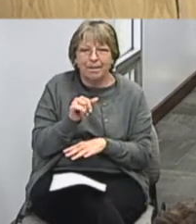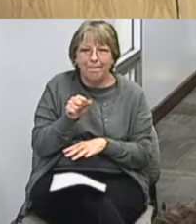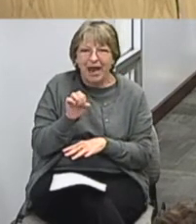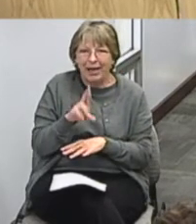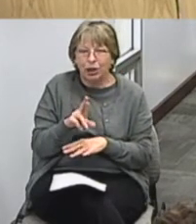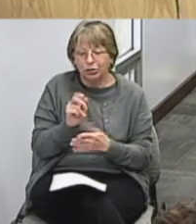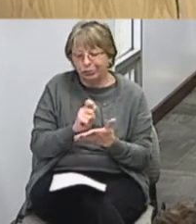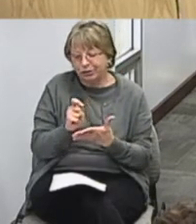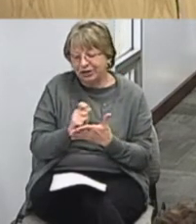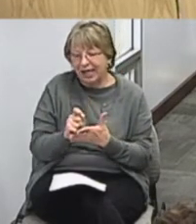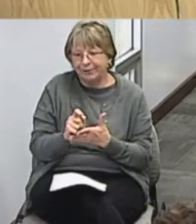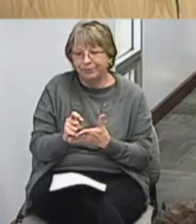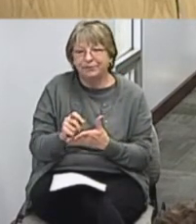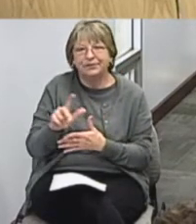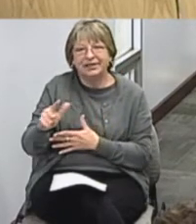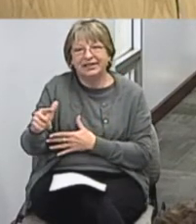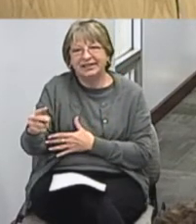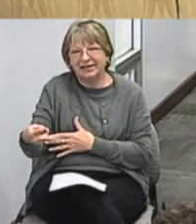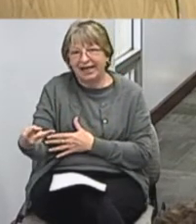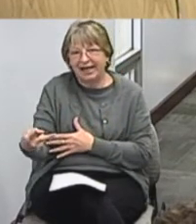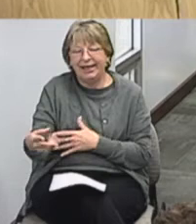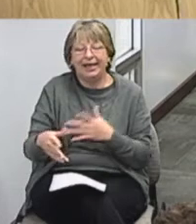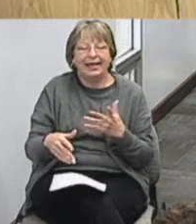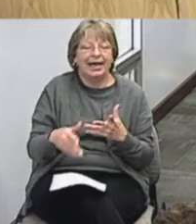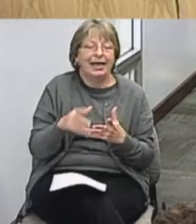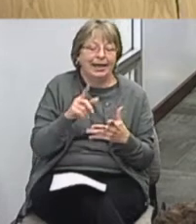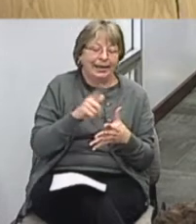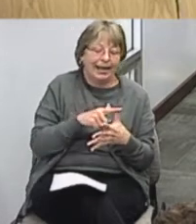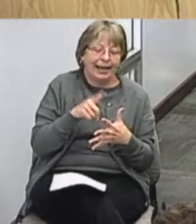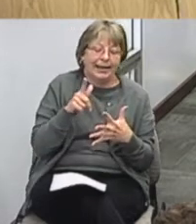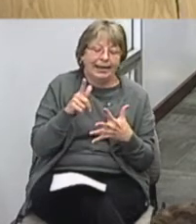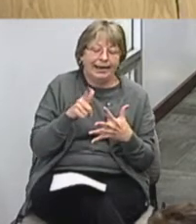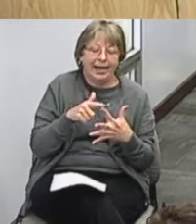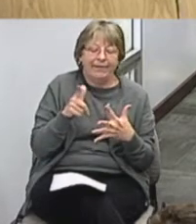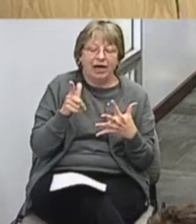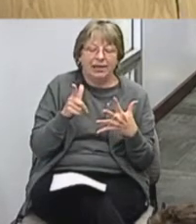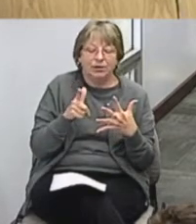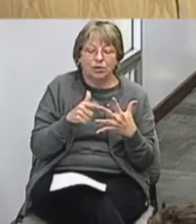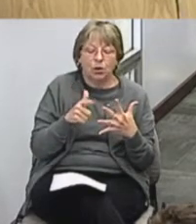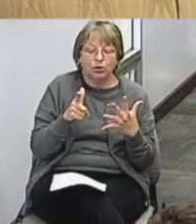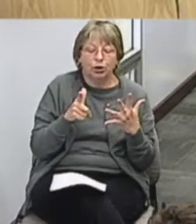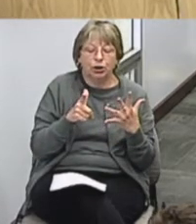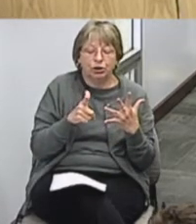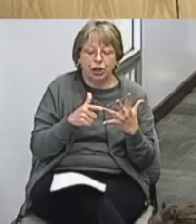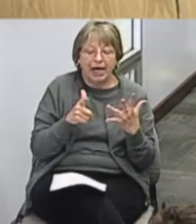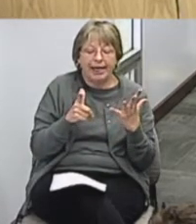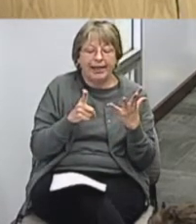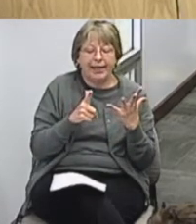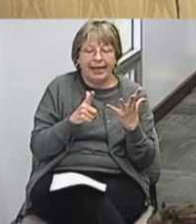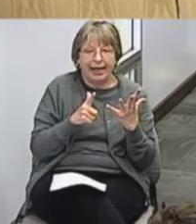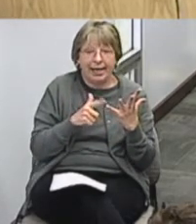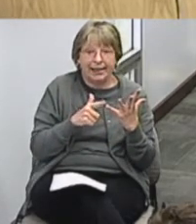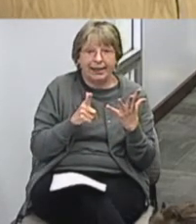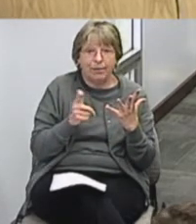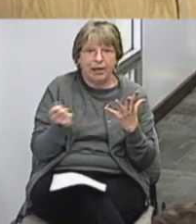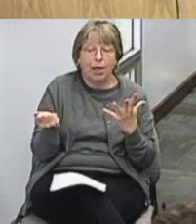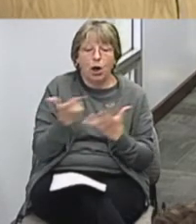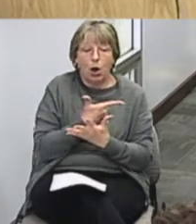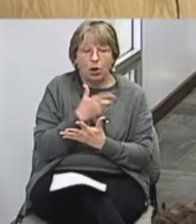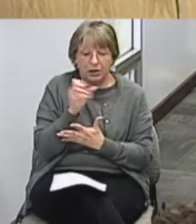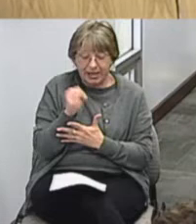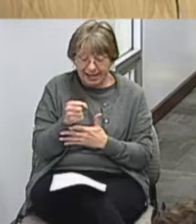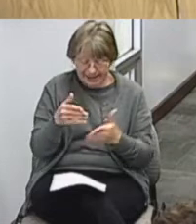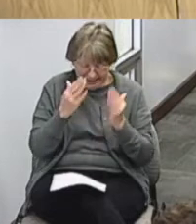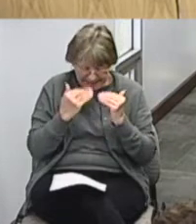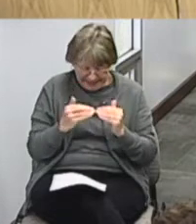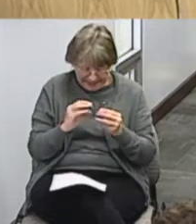right, been moved and seconded. Please call the roll. Deckent, Yes. Dave Line, Yes. Soldner, Yes. Pyrus de Carvalho. Yes. Inskeep. Yes.